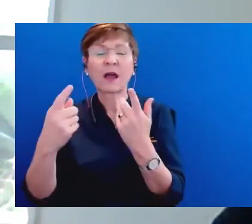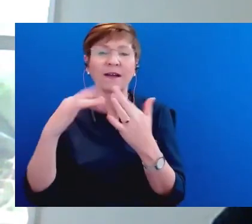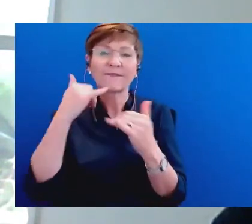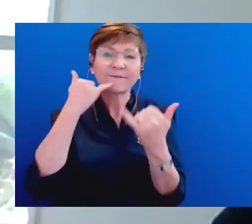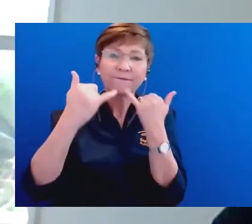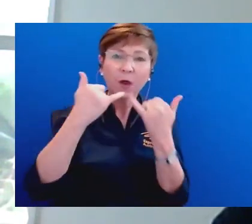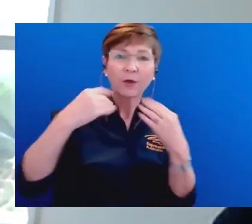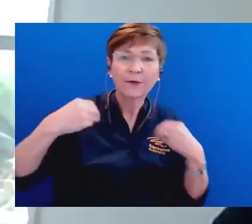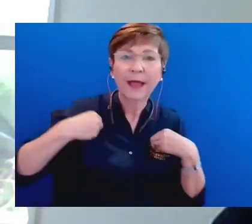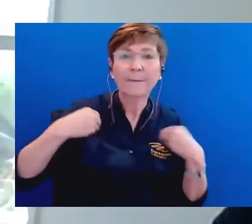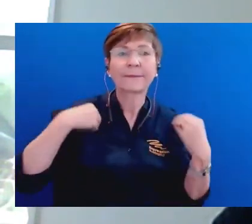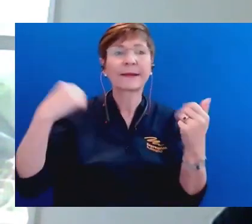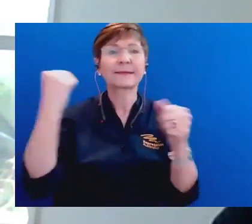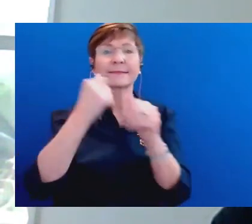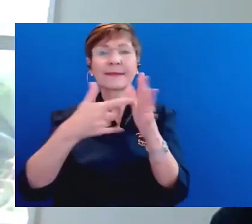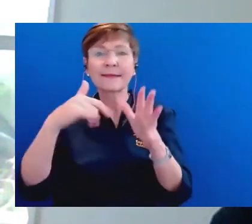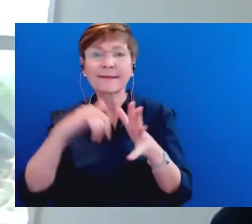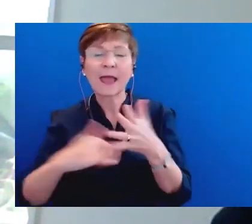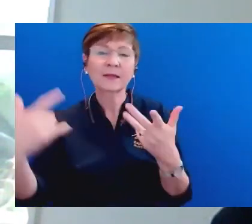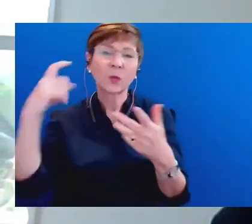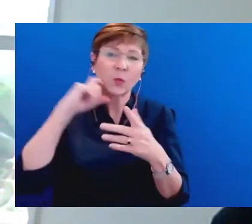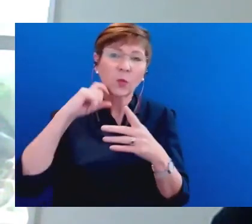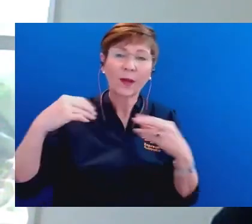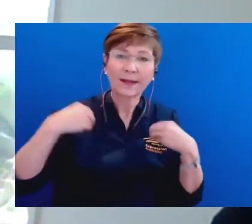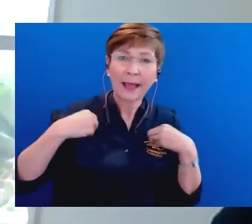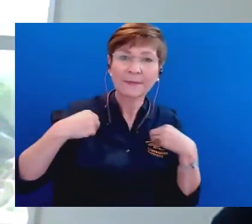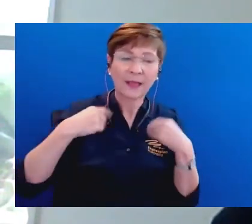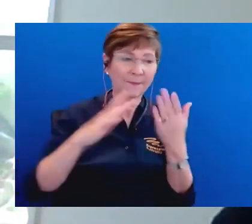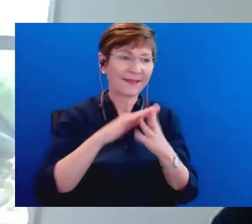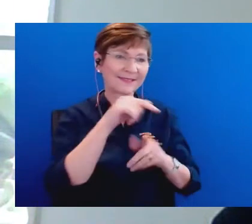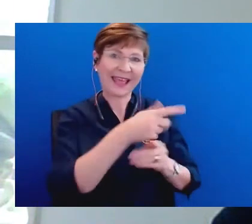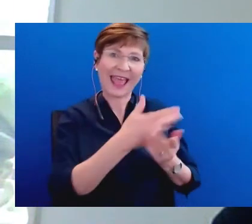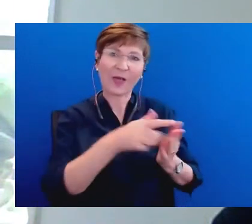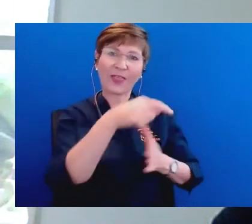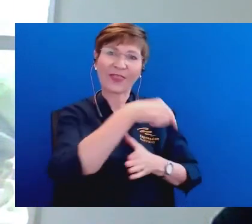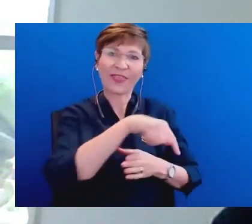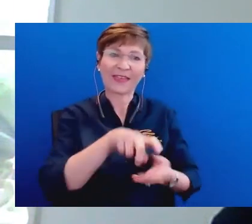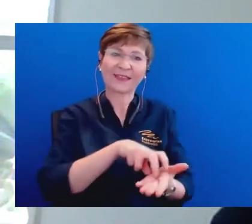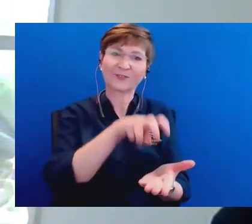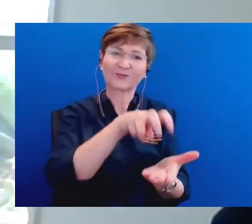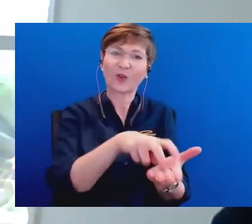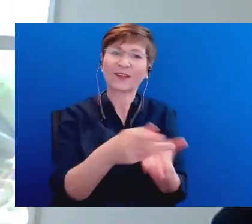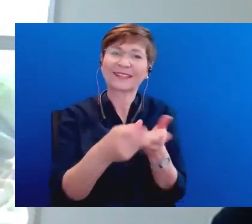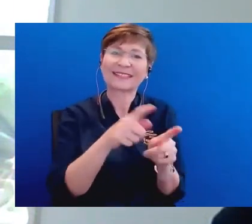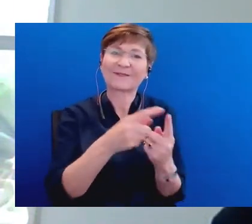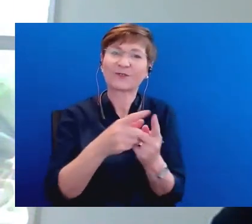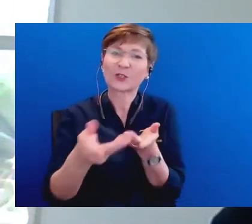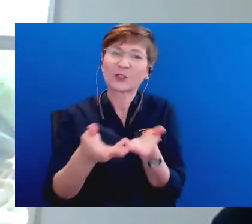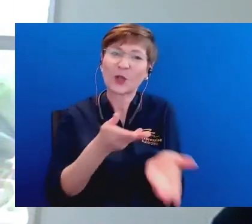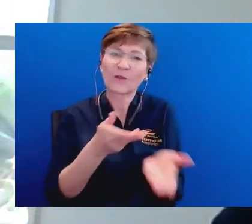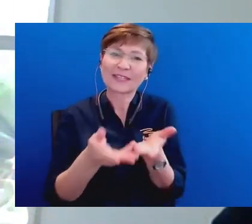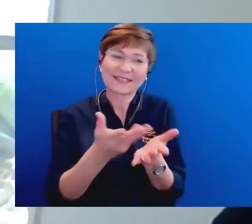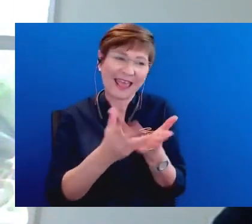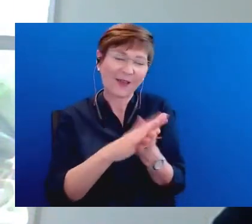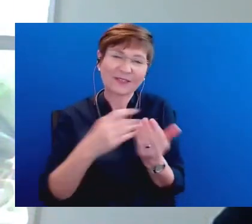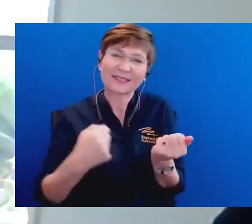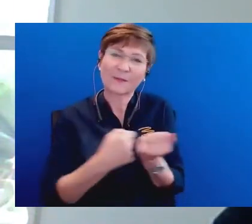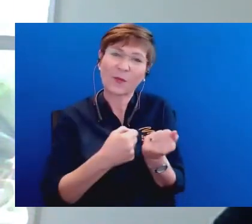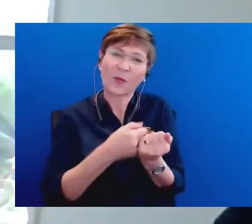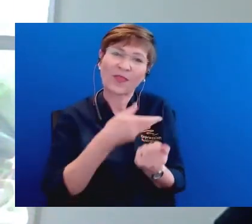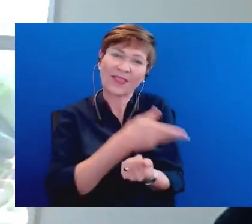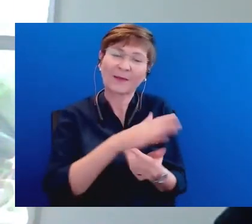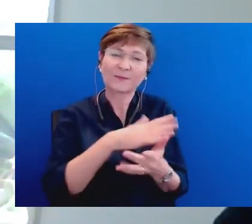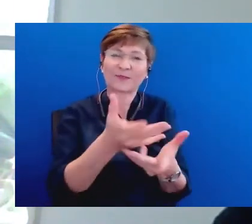when contracting for services and solving problems during the life of a contract for essential and basic